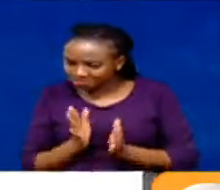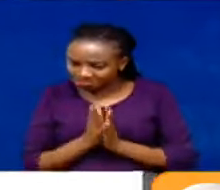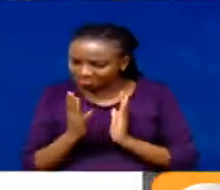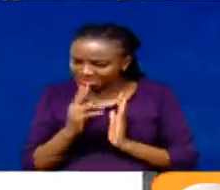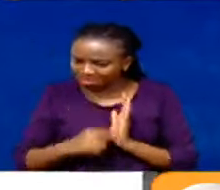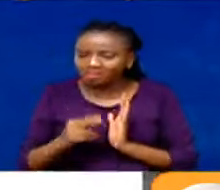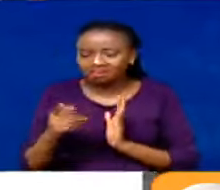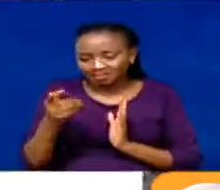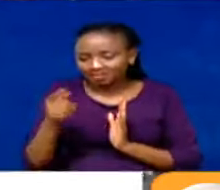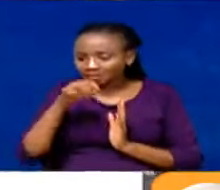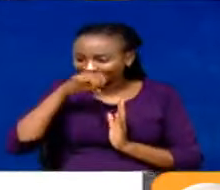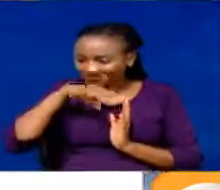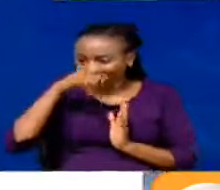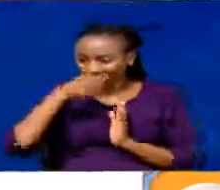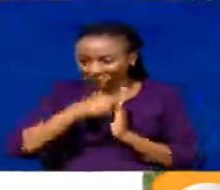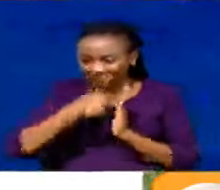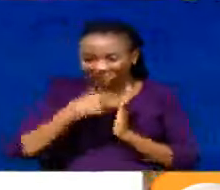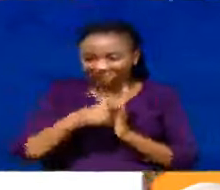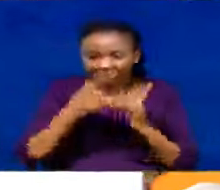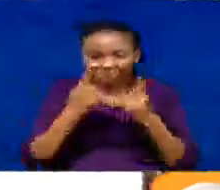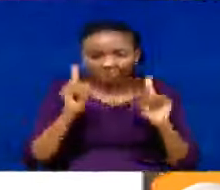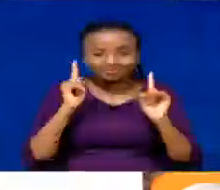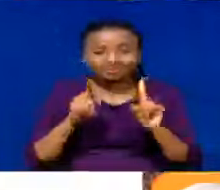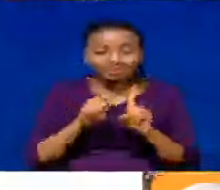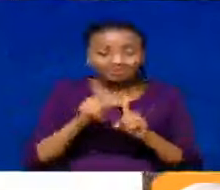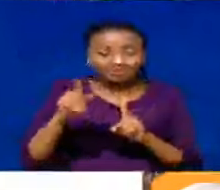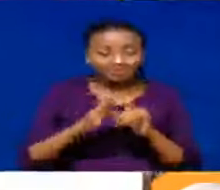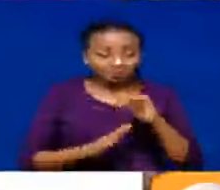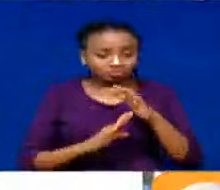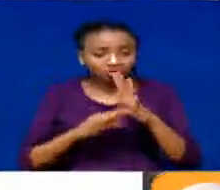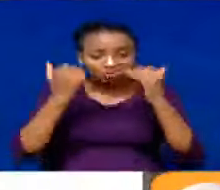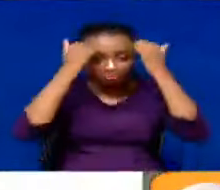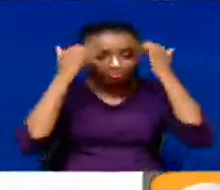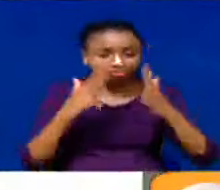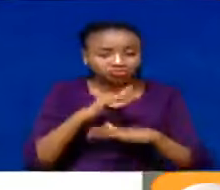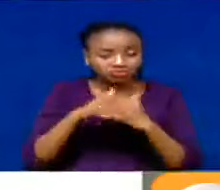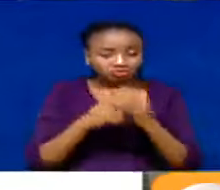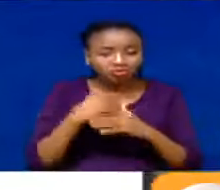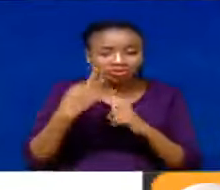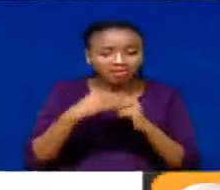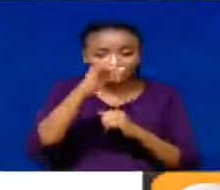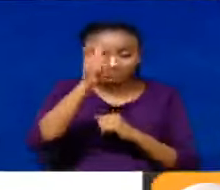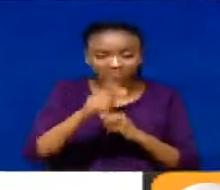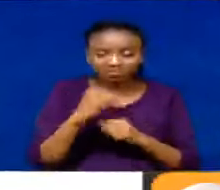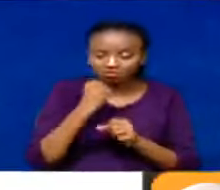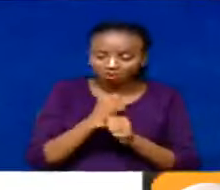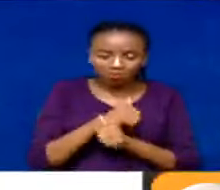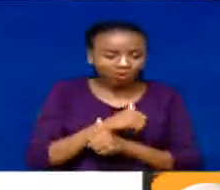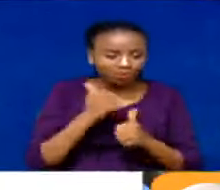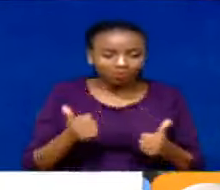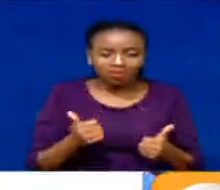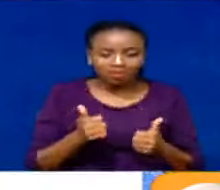kwamba bidii yake si bure. Anthony is among top students across the 8 regions who performed well in sub-county